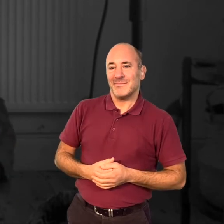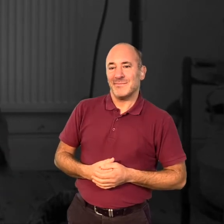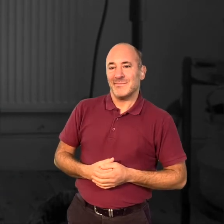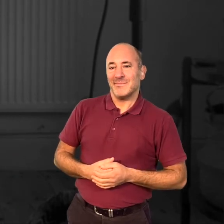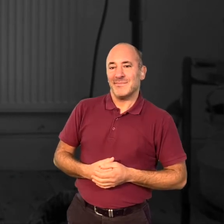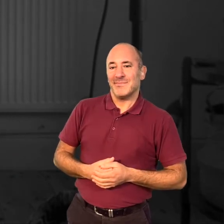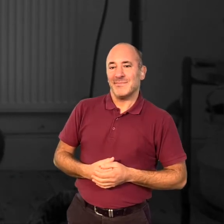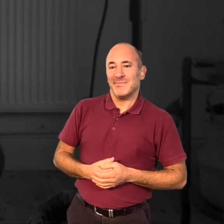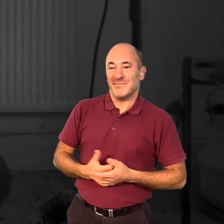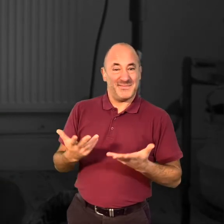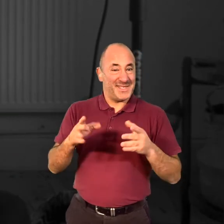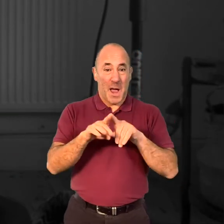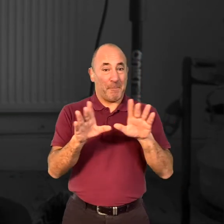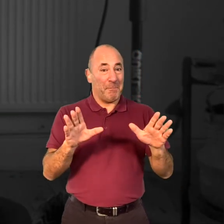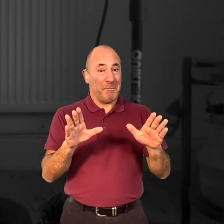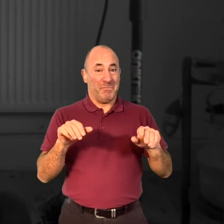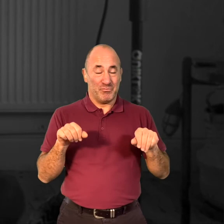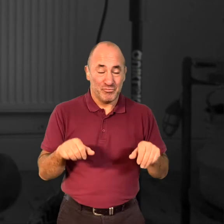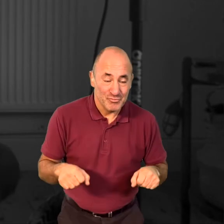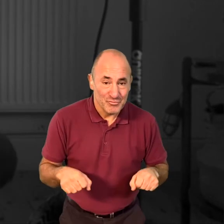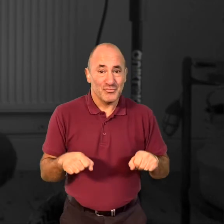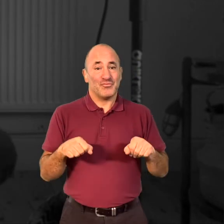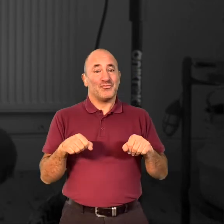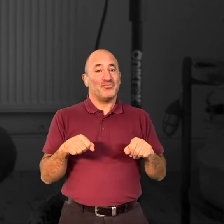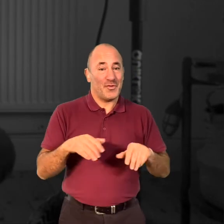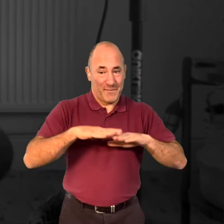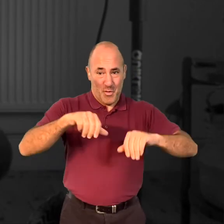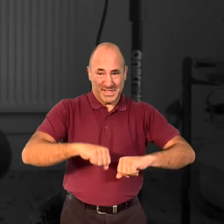And just do some rocking backwards and forwards.